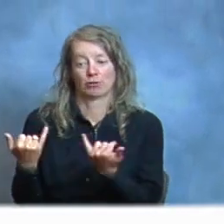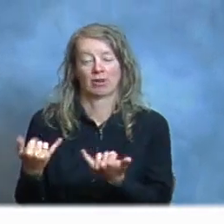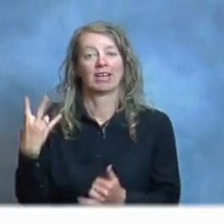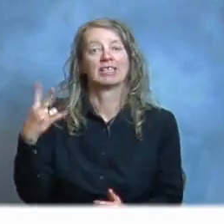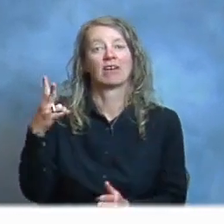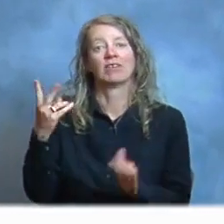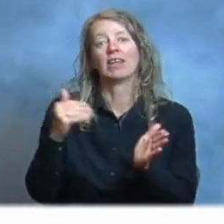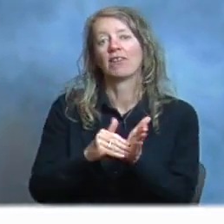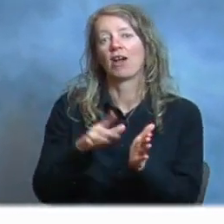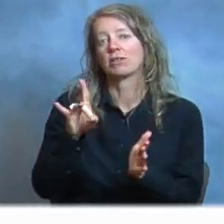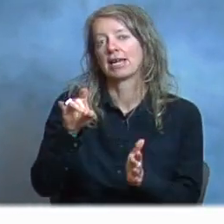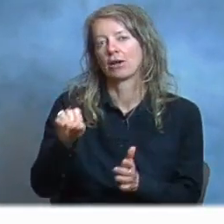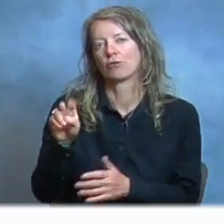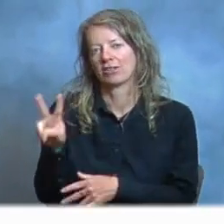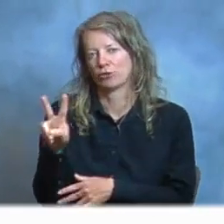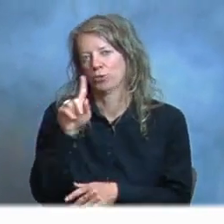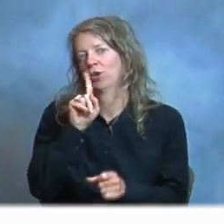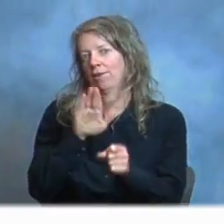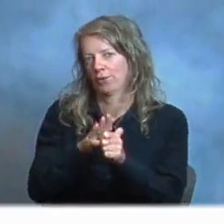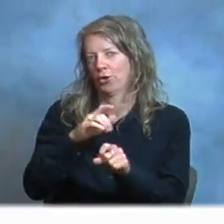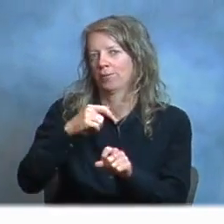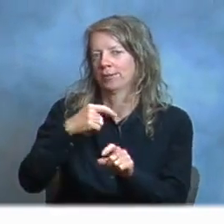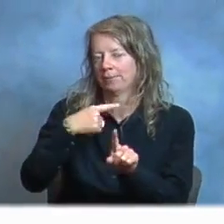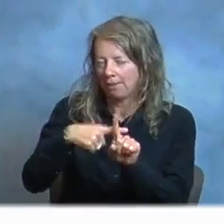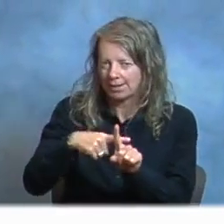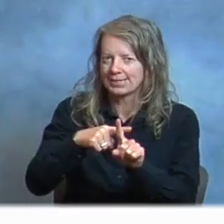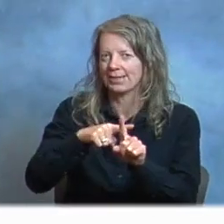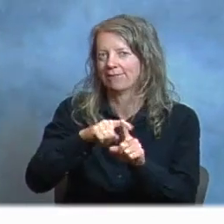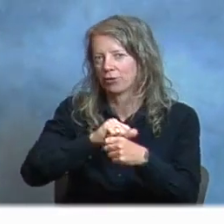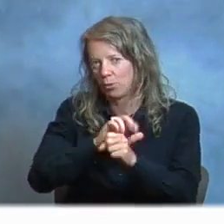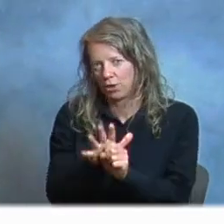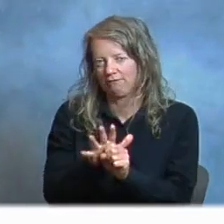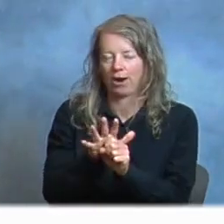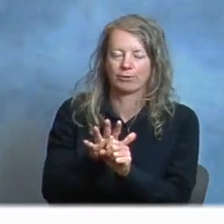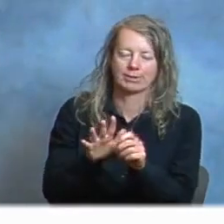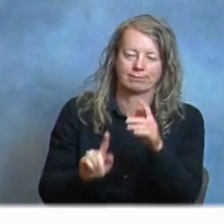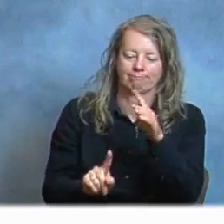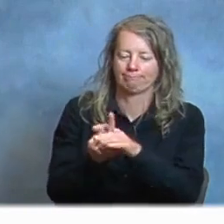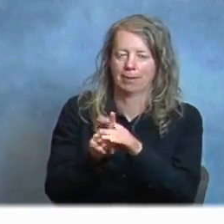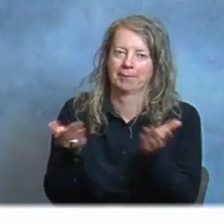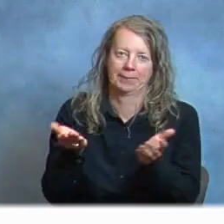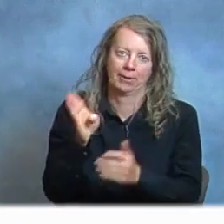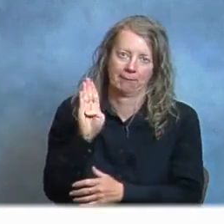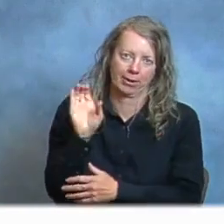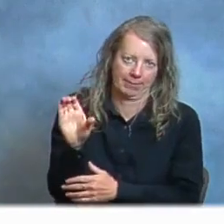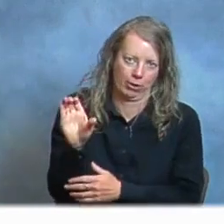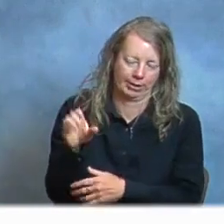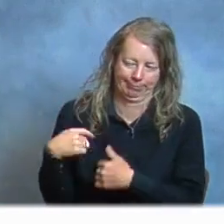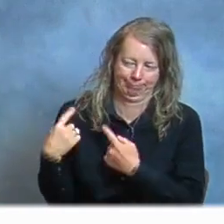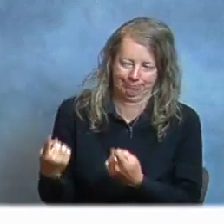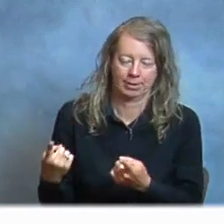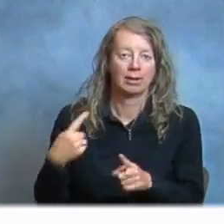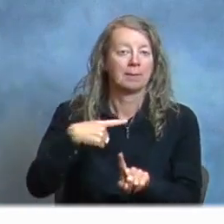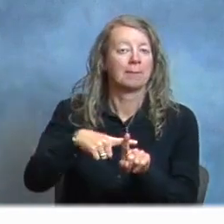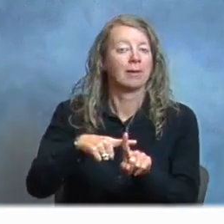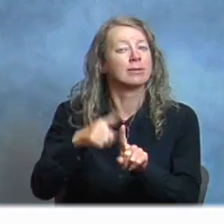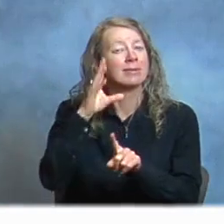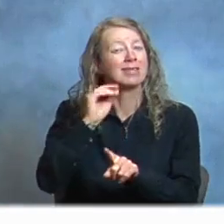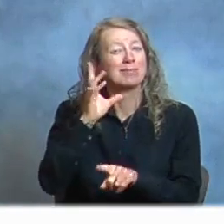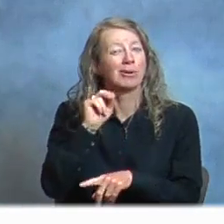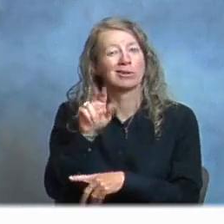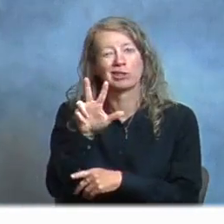confirmed COVID-19 cases within Buncombe County, and we've experienced